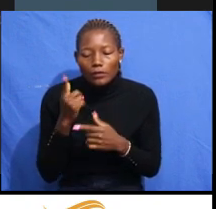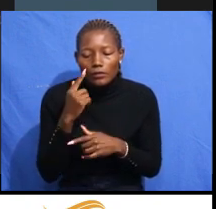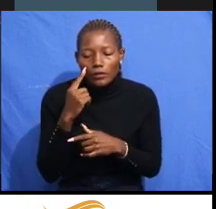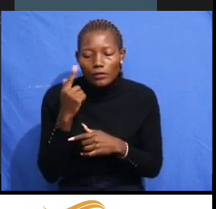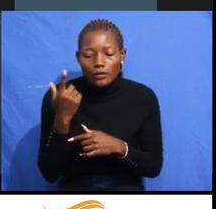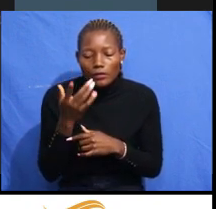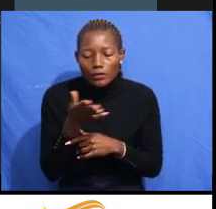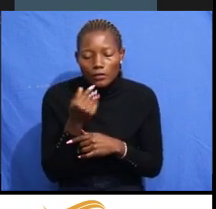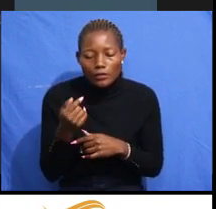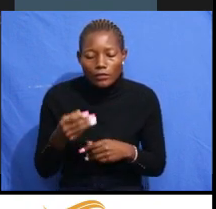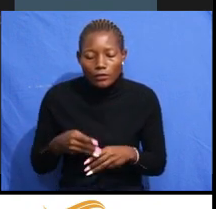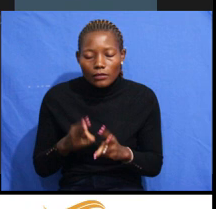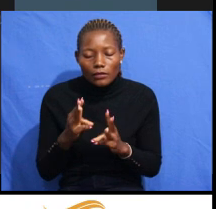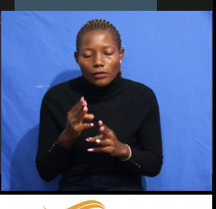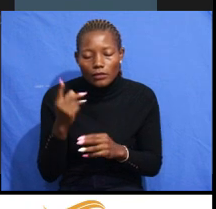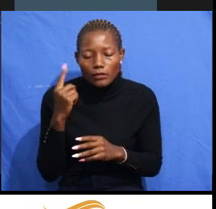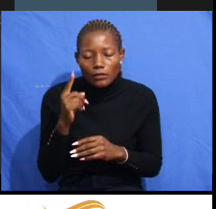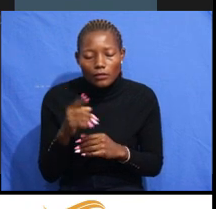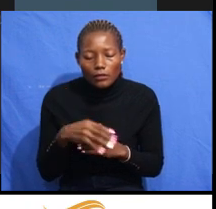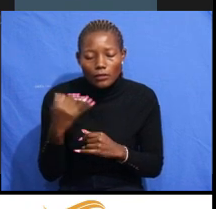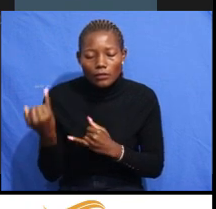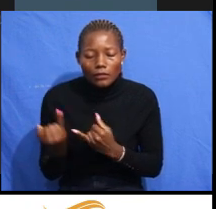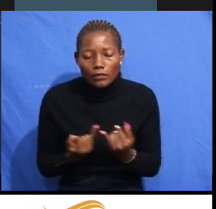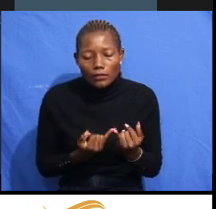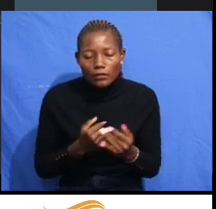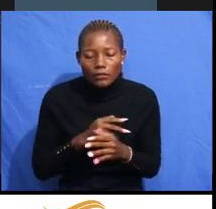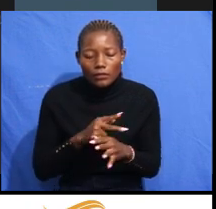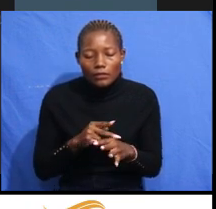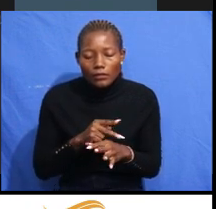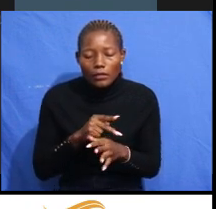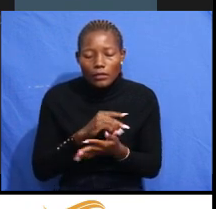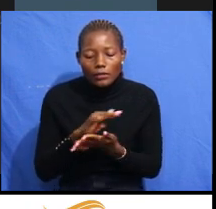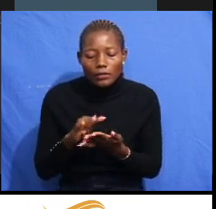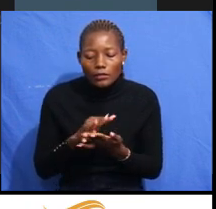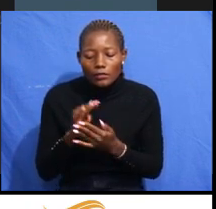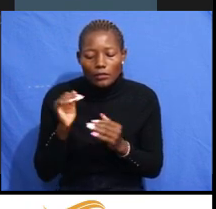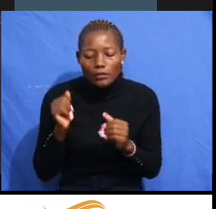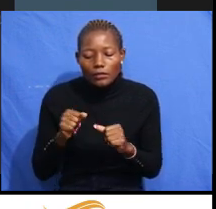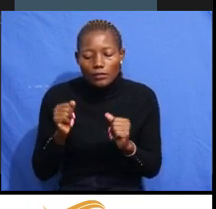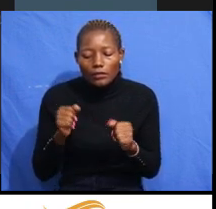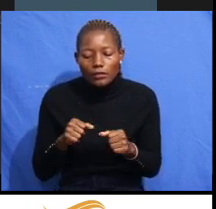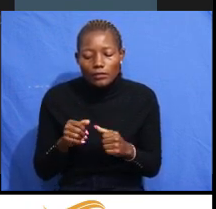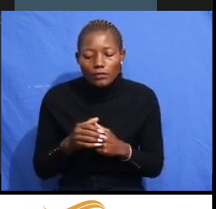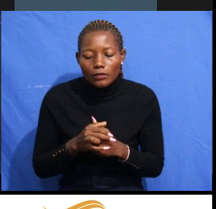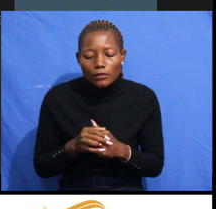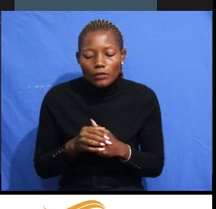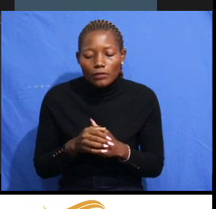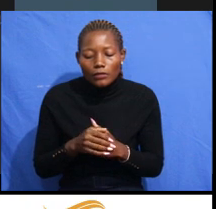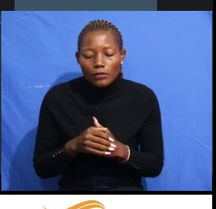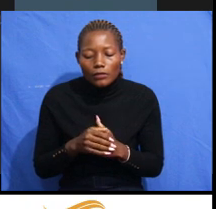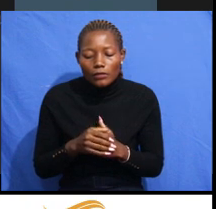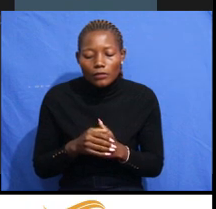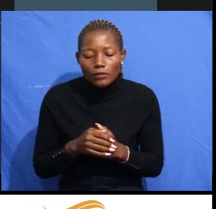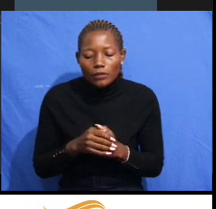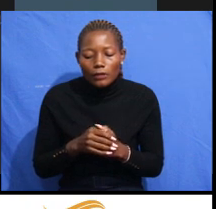of introducing these principles as basically as possible. So my only answer to that question is you need, first of all,